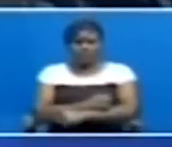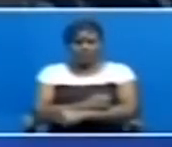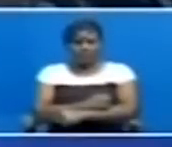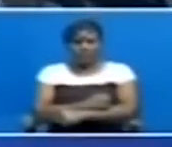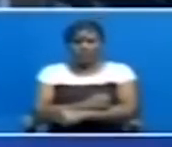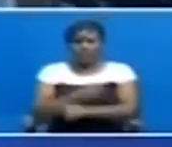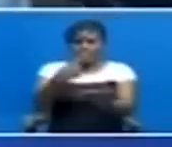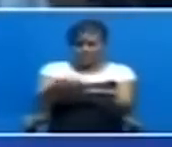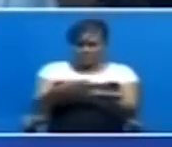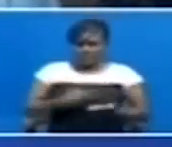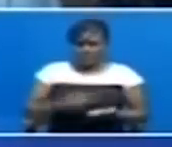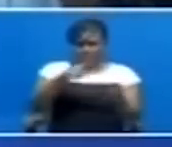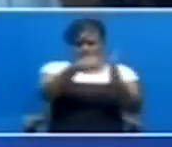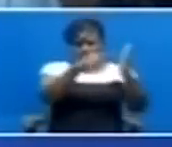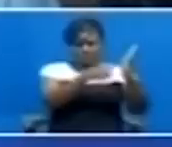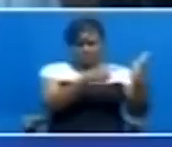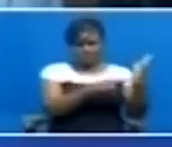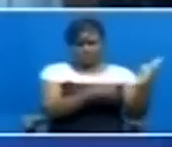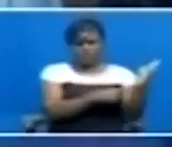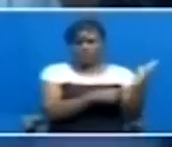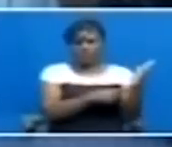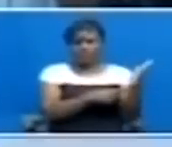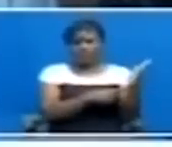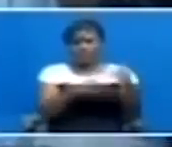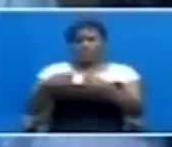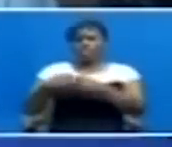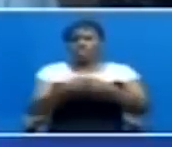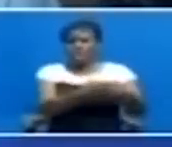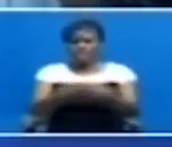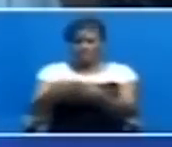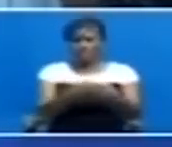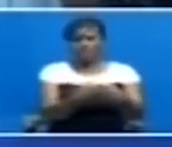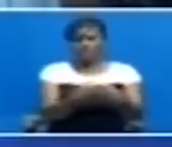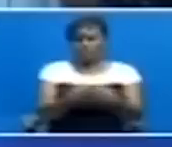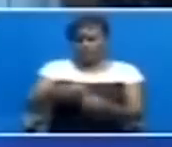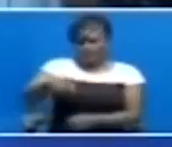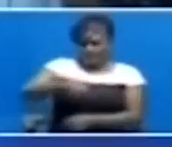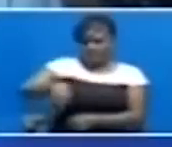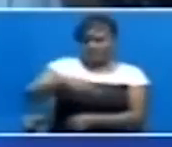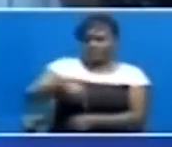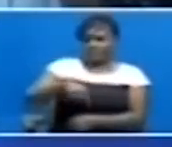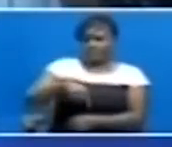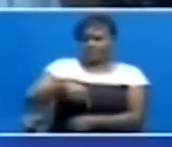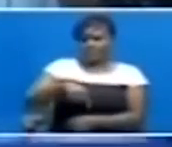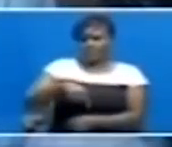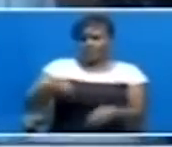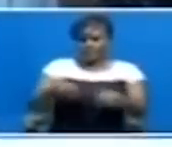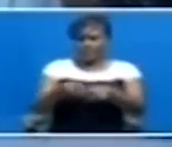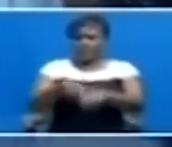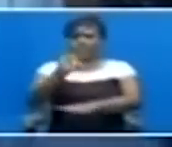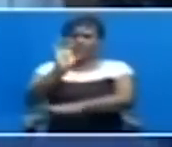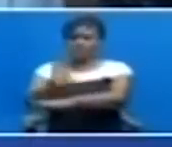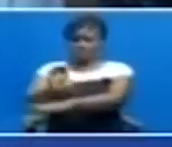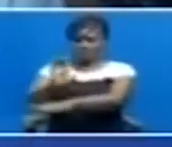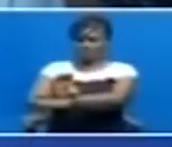we discuss issues that seem to challenge us, and as a church we are